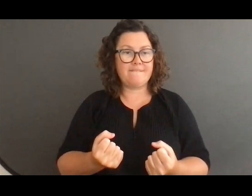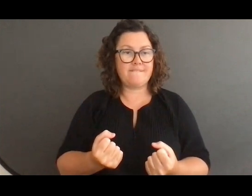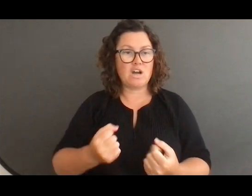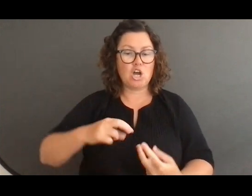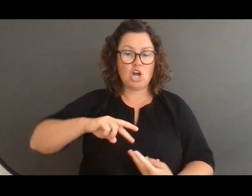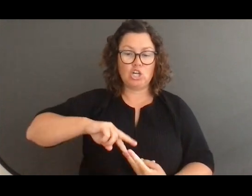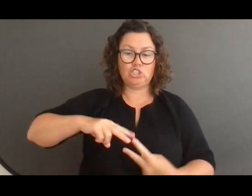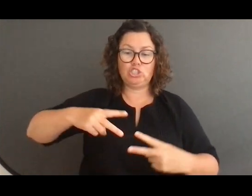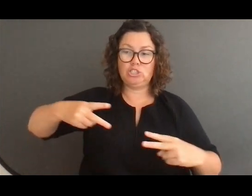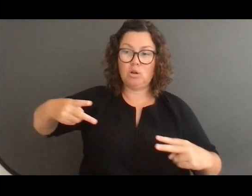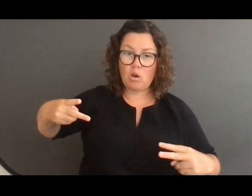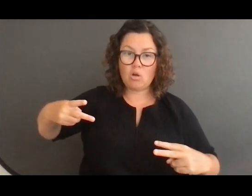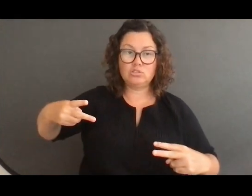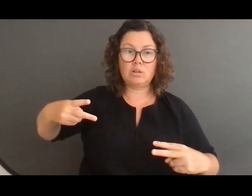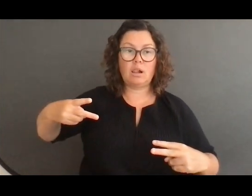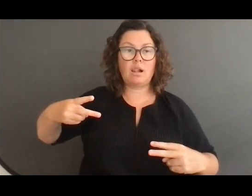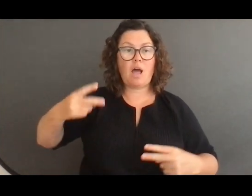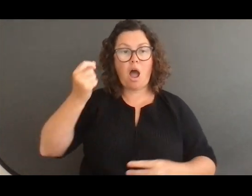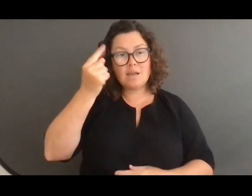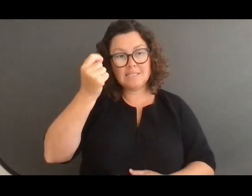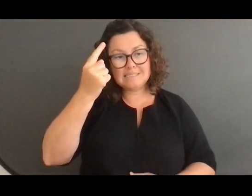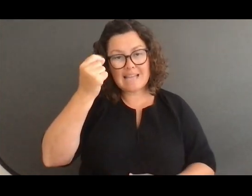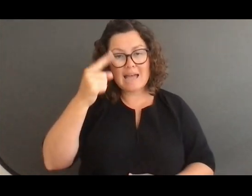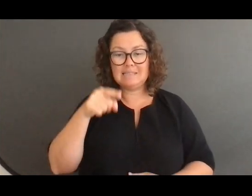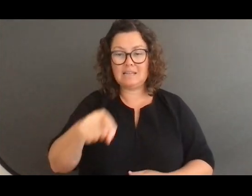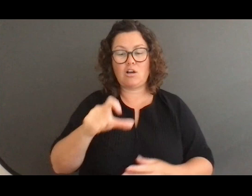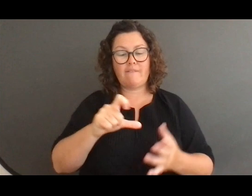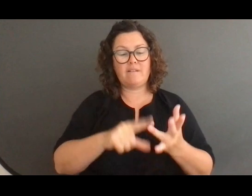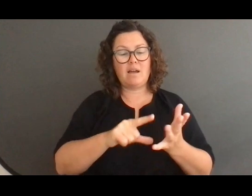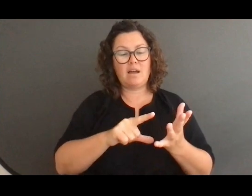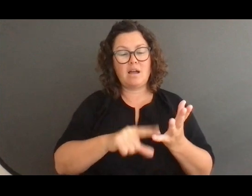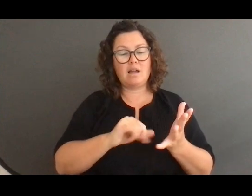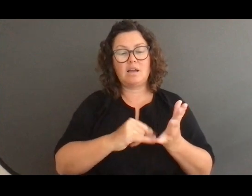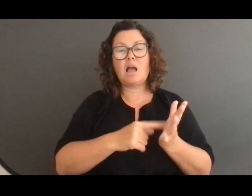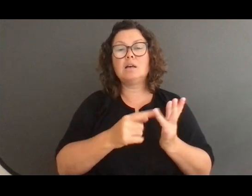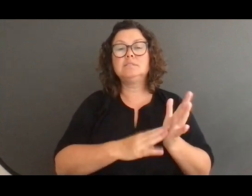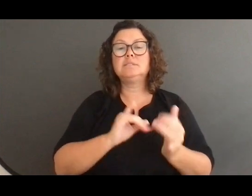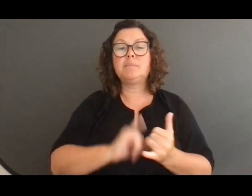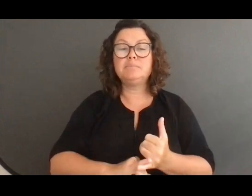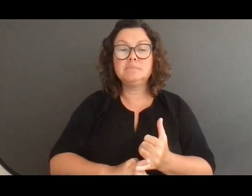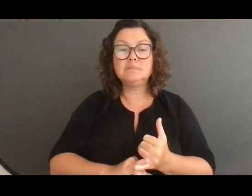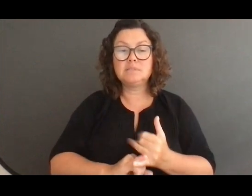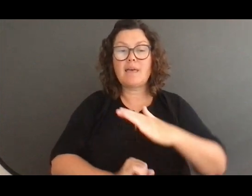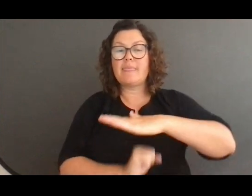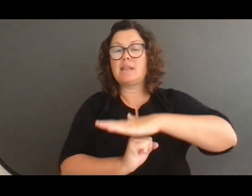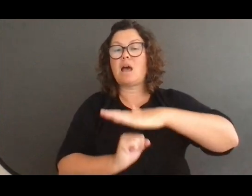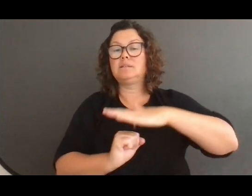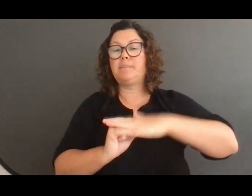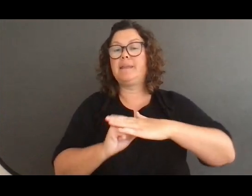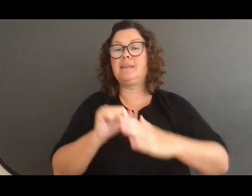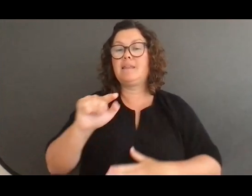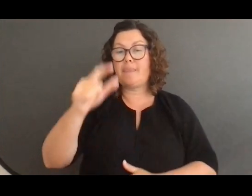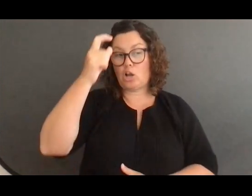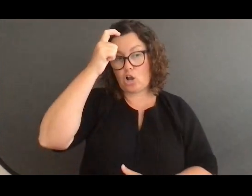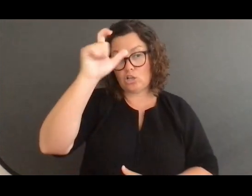nuanced tikanga or customs that underpin these concepts. But I would argue that an uncertainty is actually a